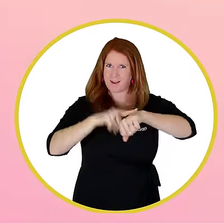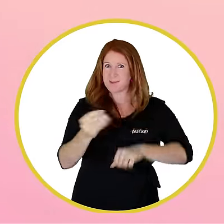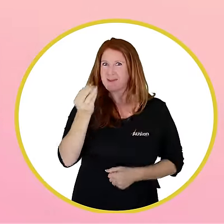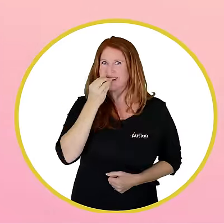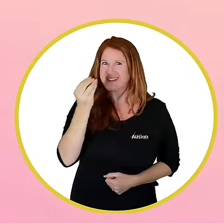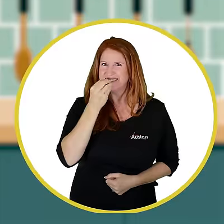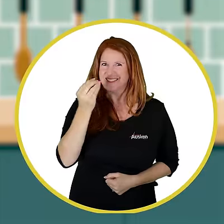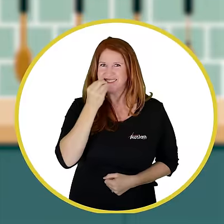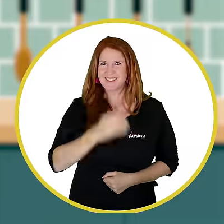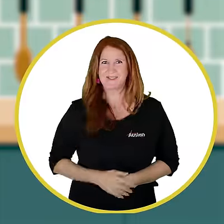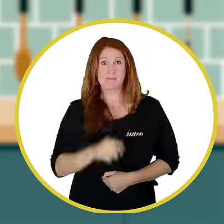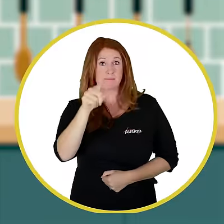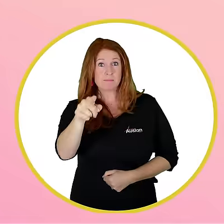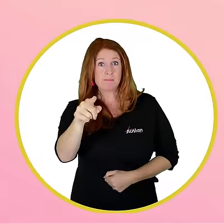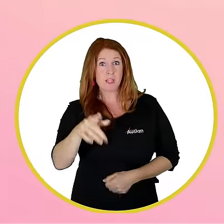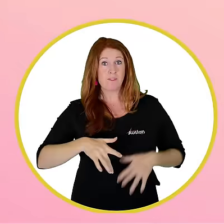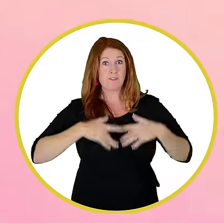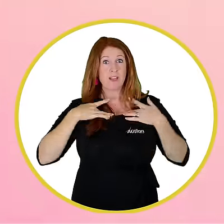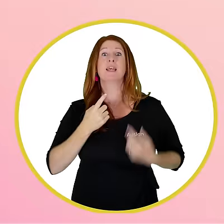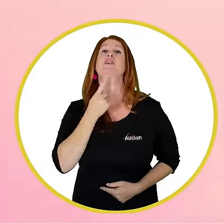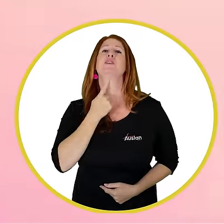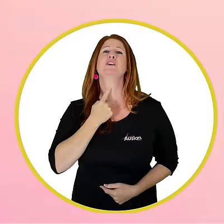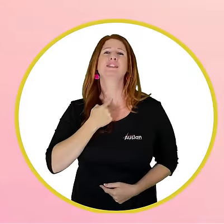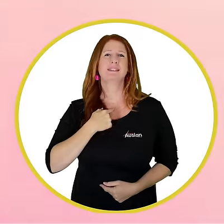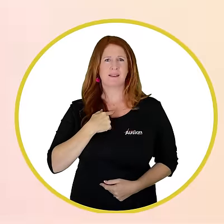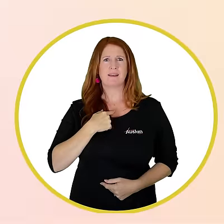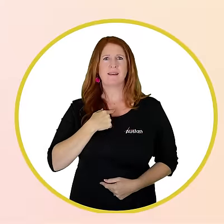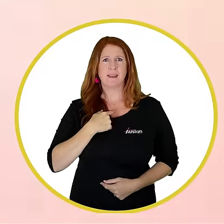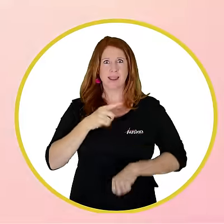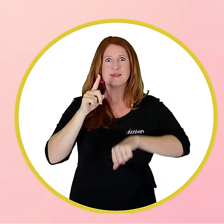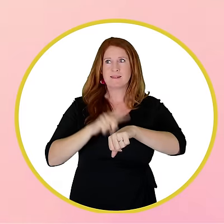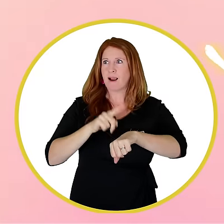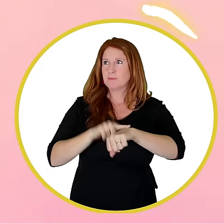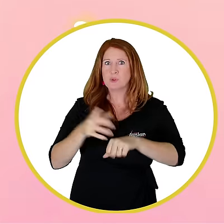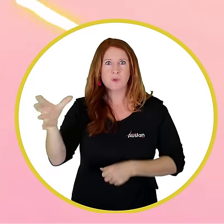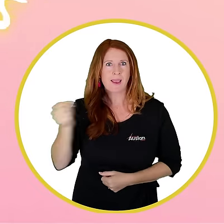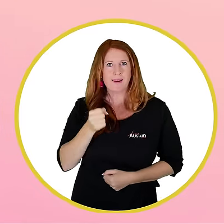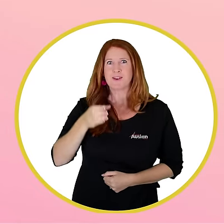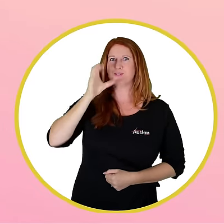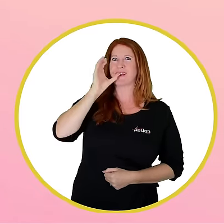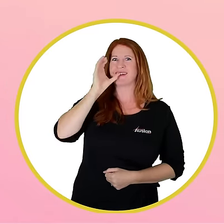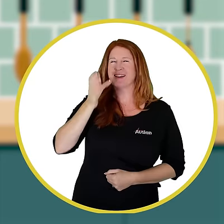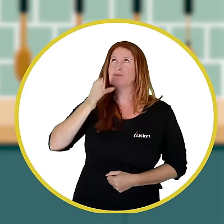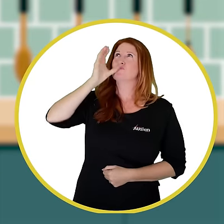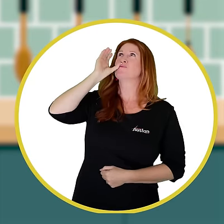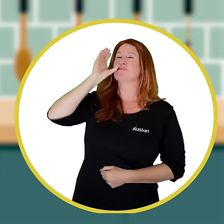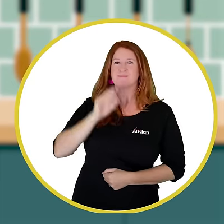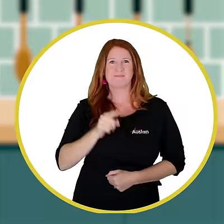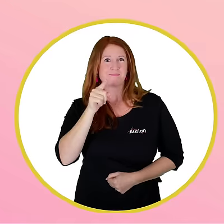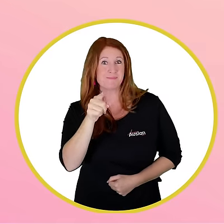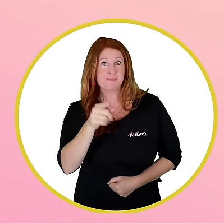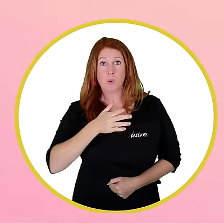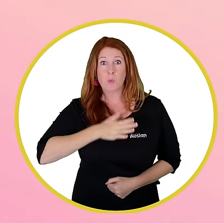it's time to eat. Eat! When you're feeling thirsty, it's time to get a drink.